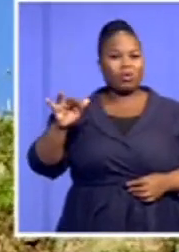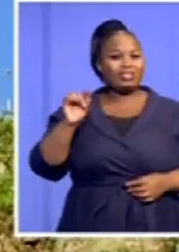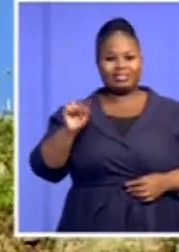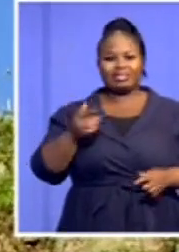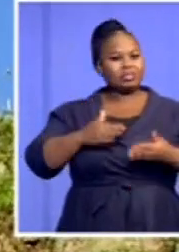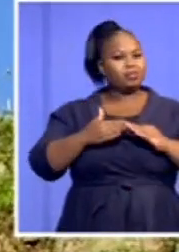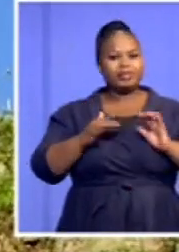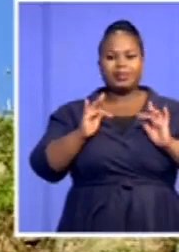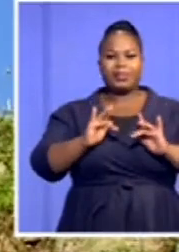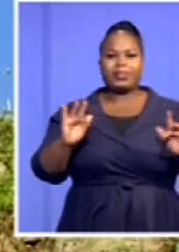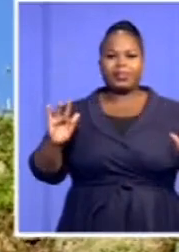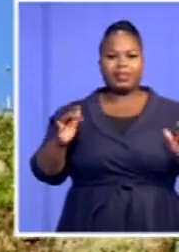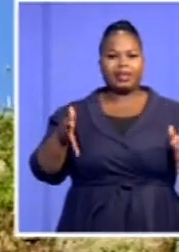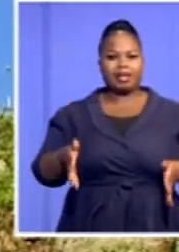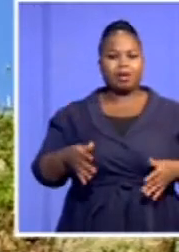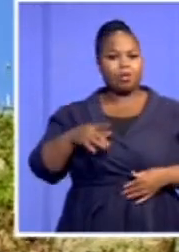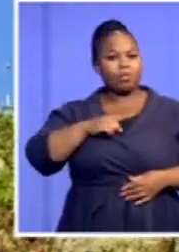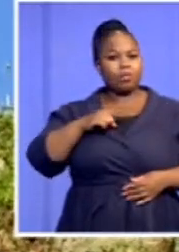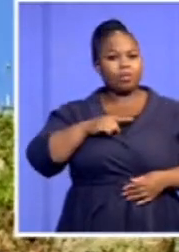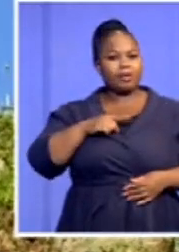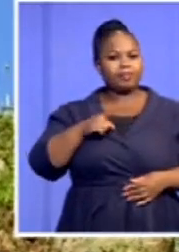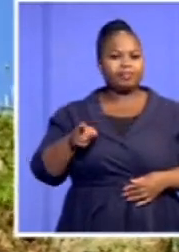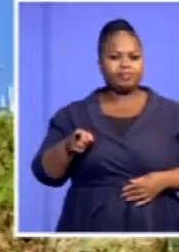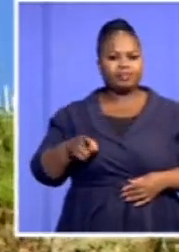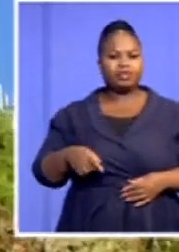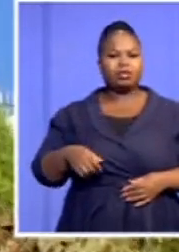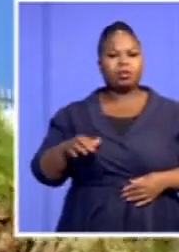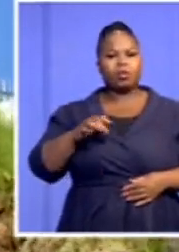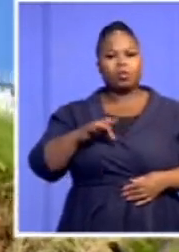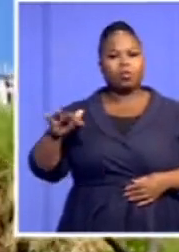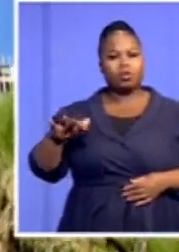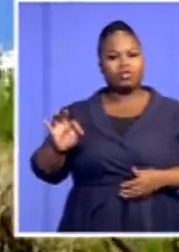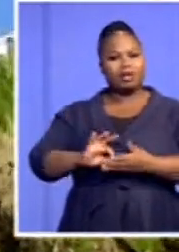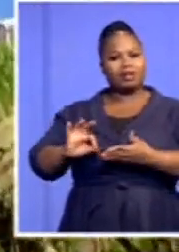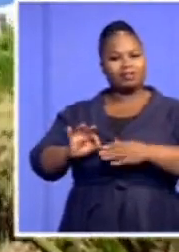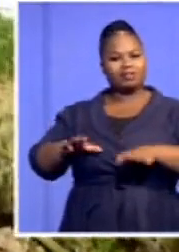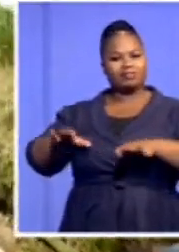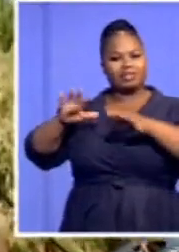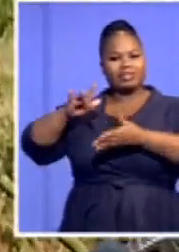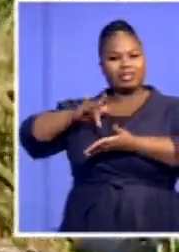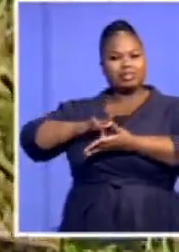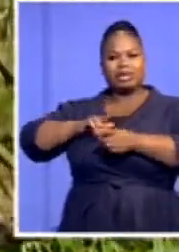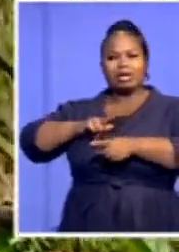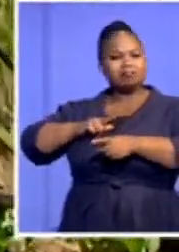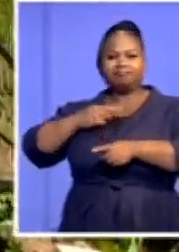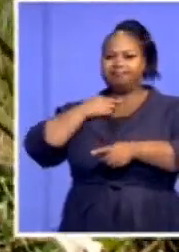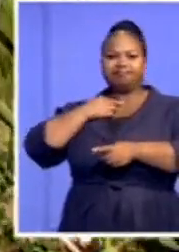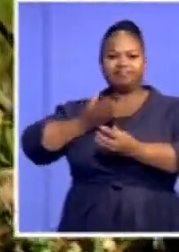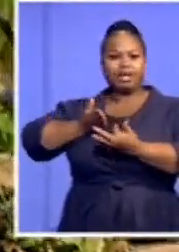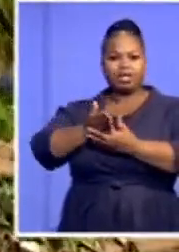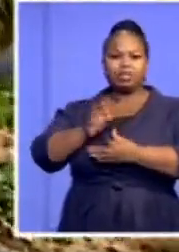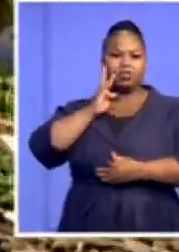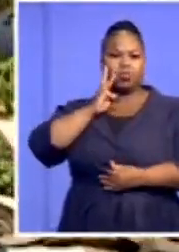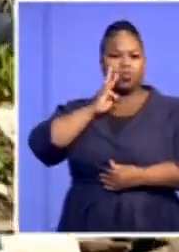the water treatment center is not able to access water to them. So they are lucky